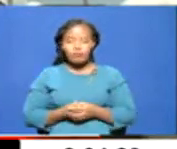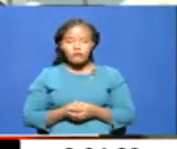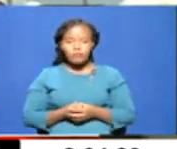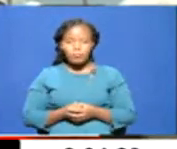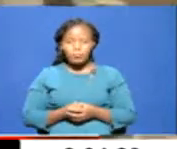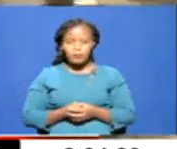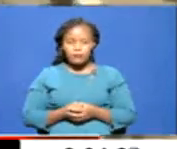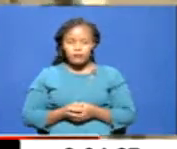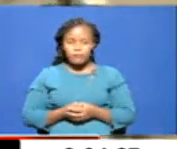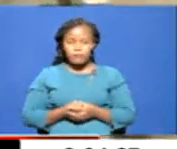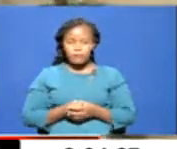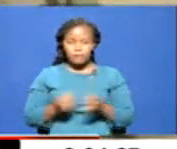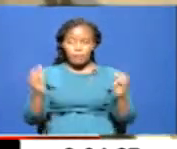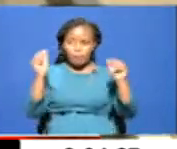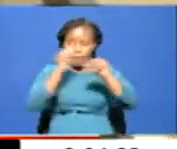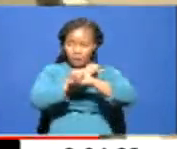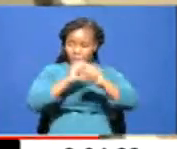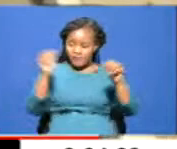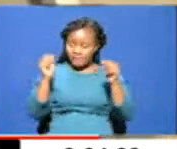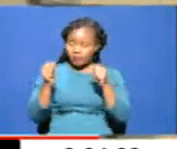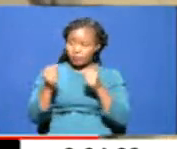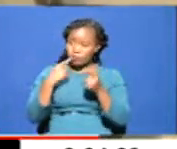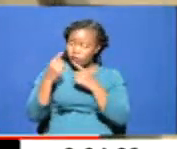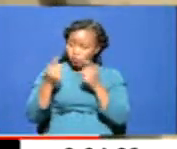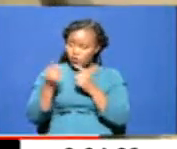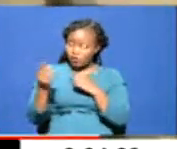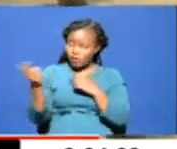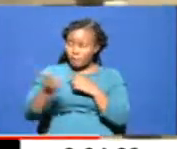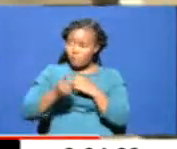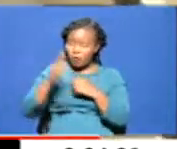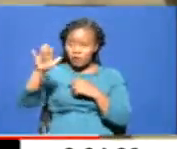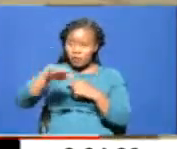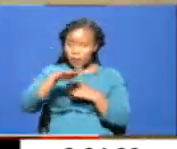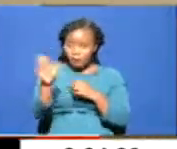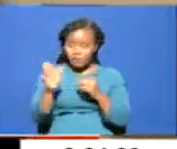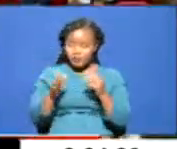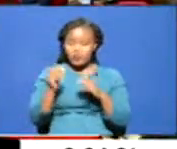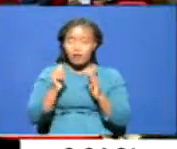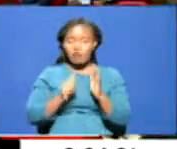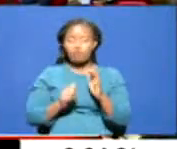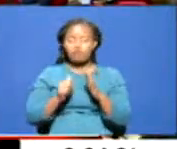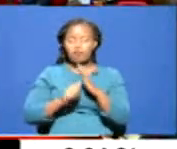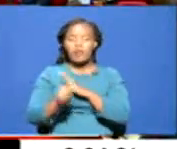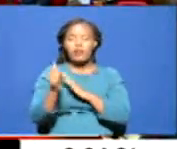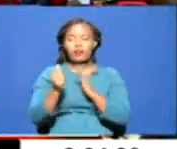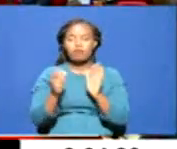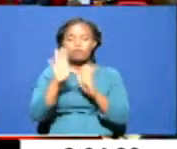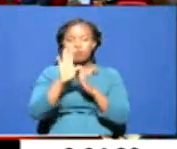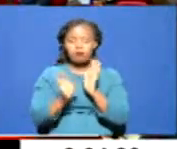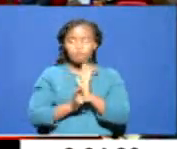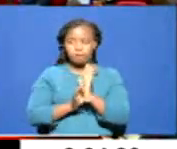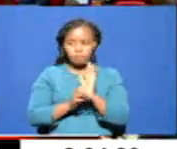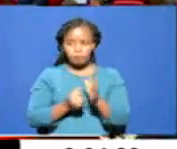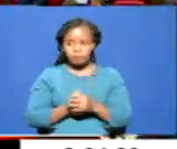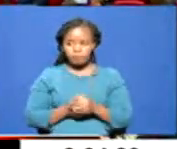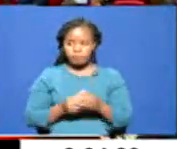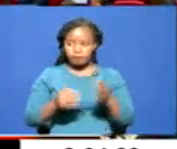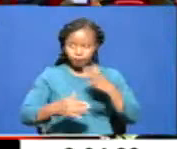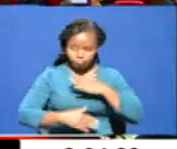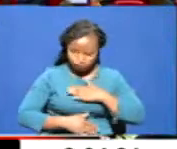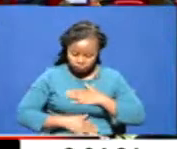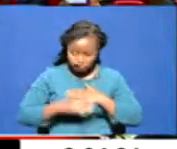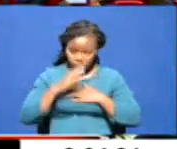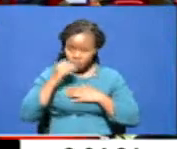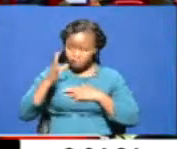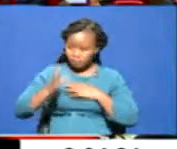The president will be addressing the joint sitting in accordance to Article 132 of the Constitution. Honorable speakers, that